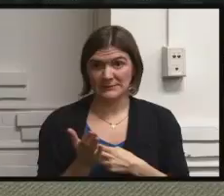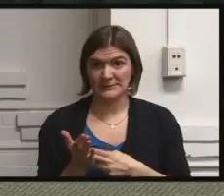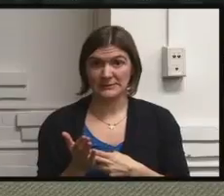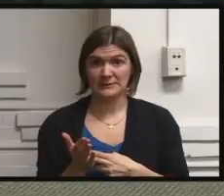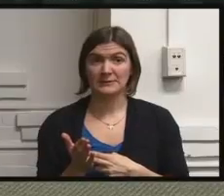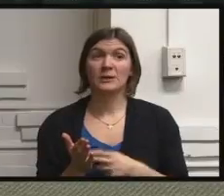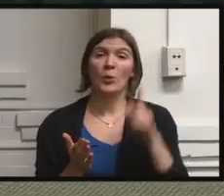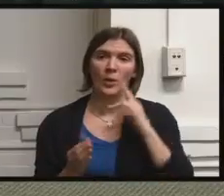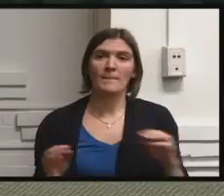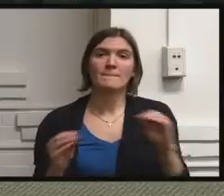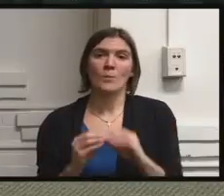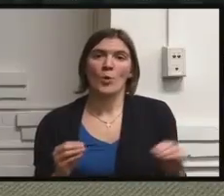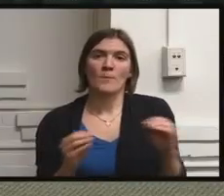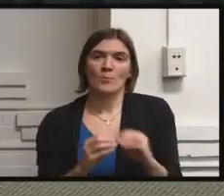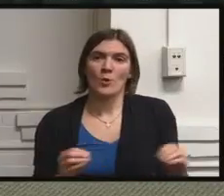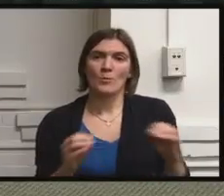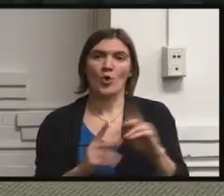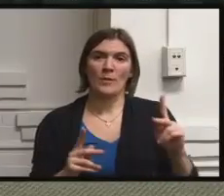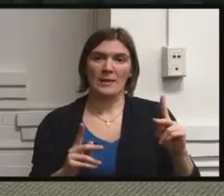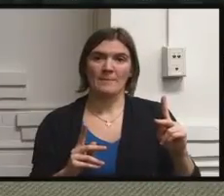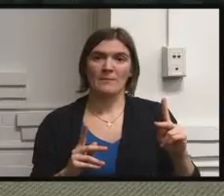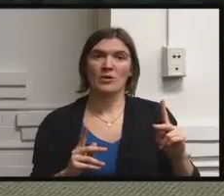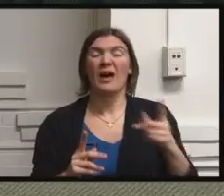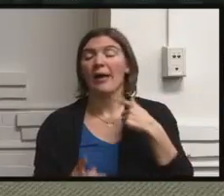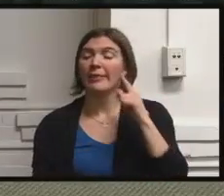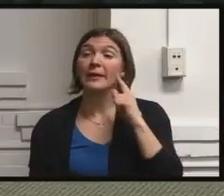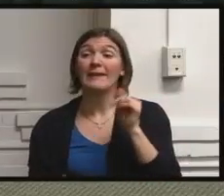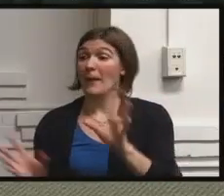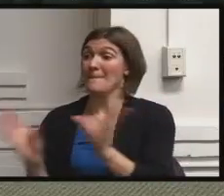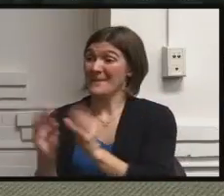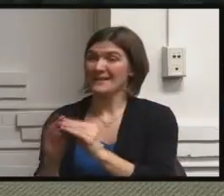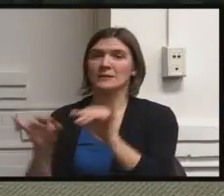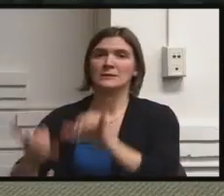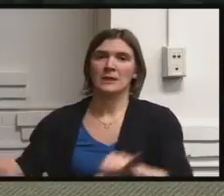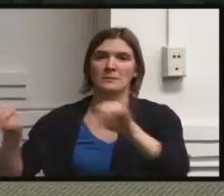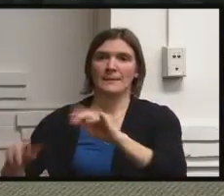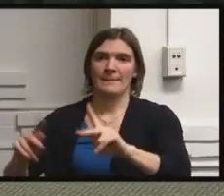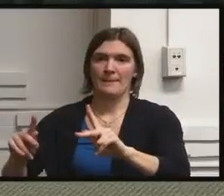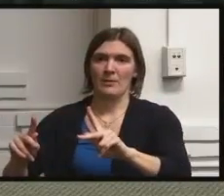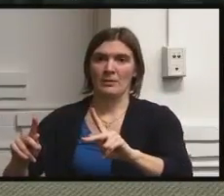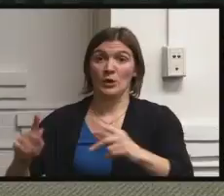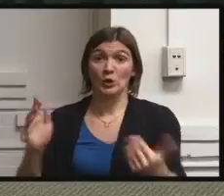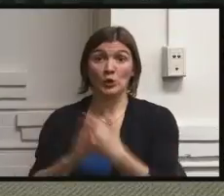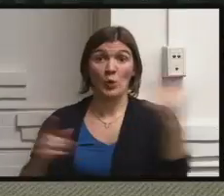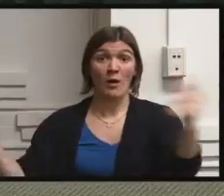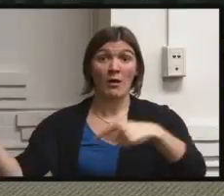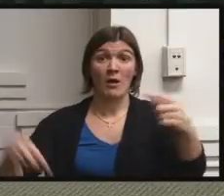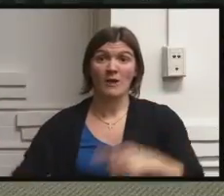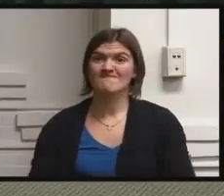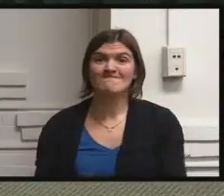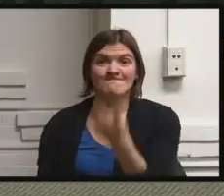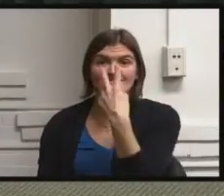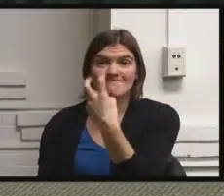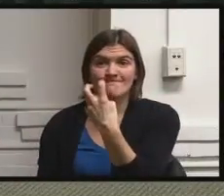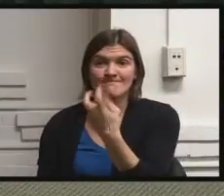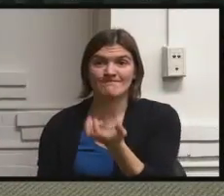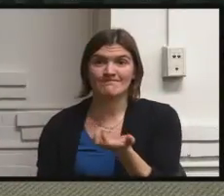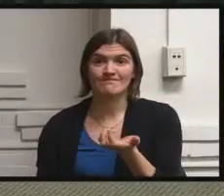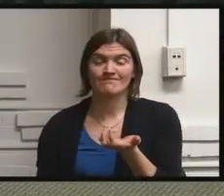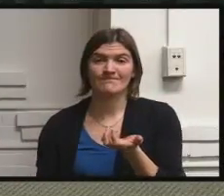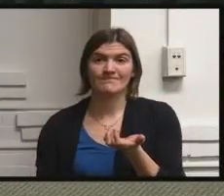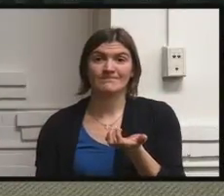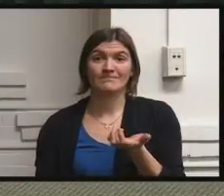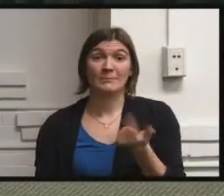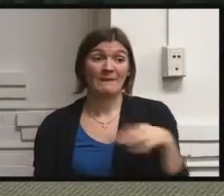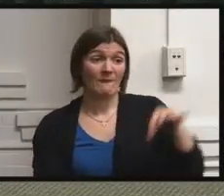see many of the same 130 people who turned out previously. And while we didn't actually